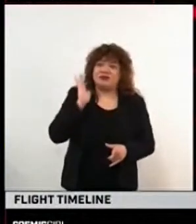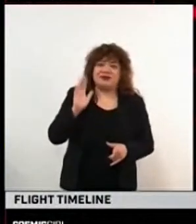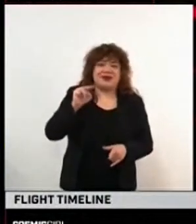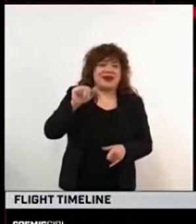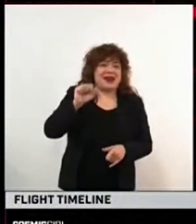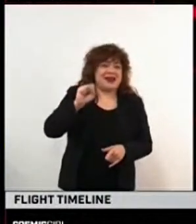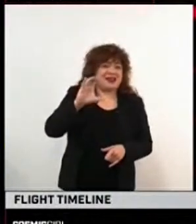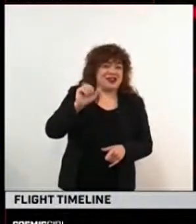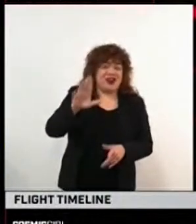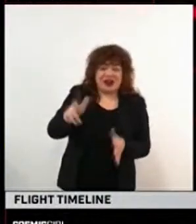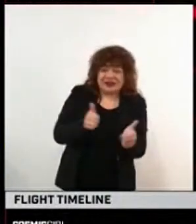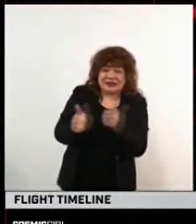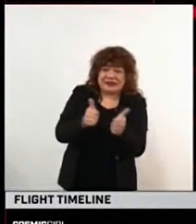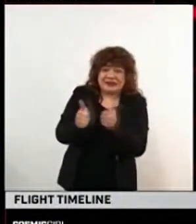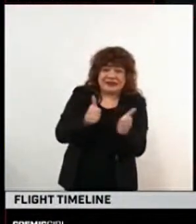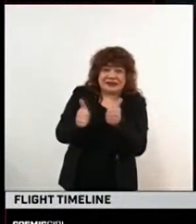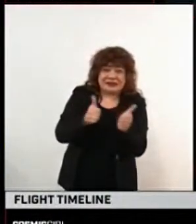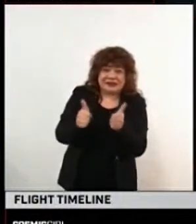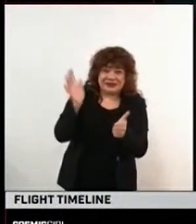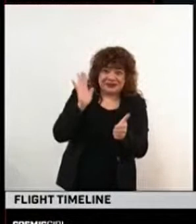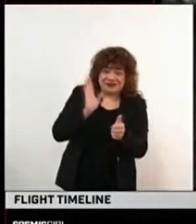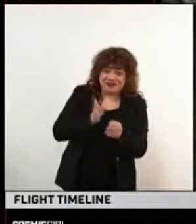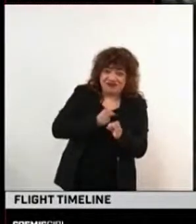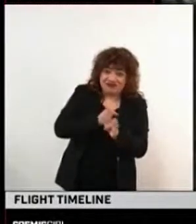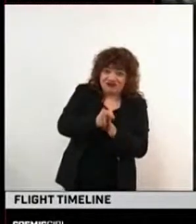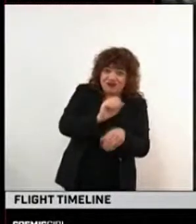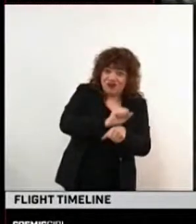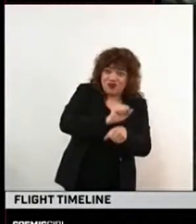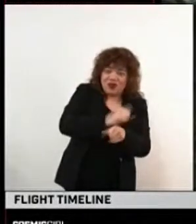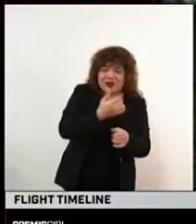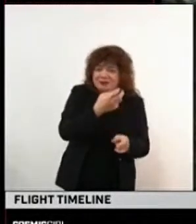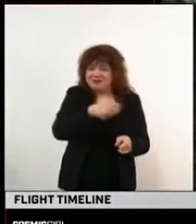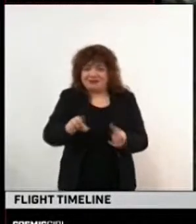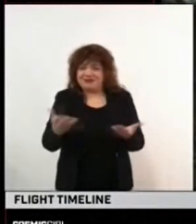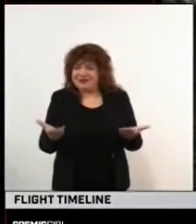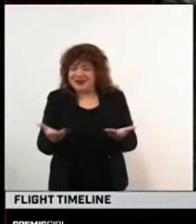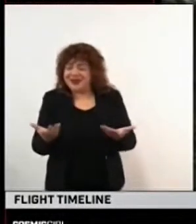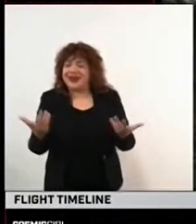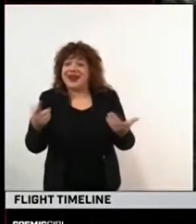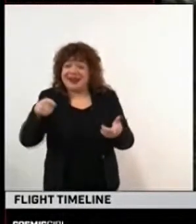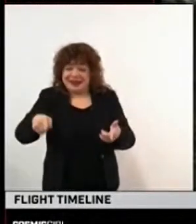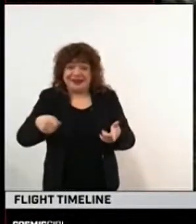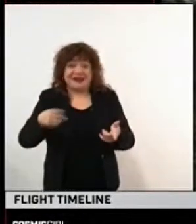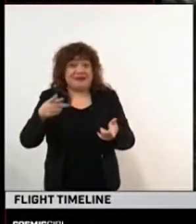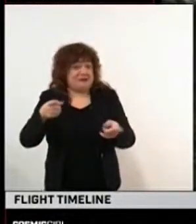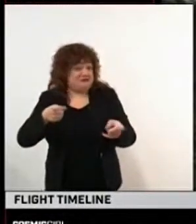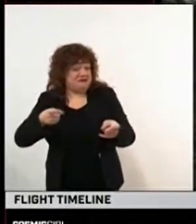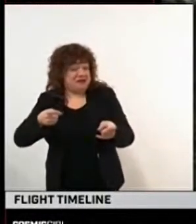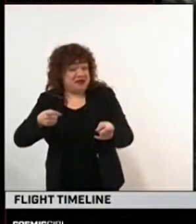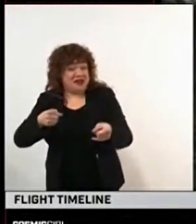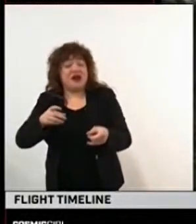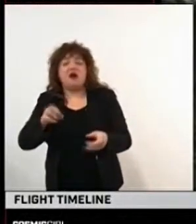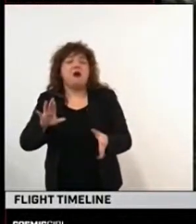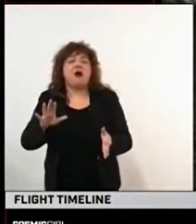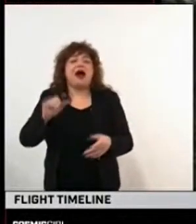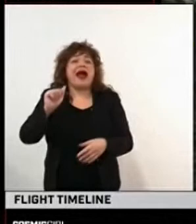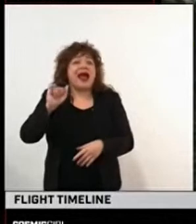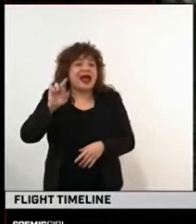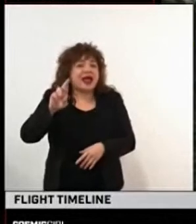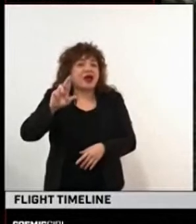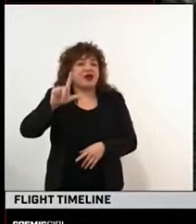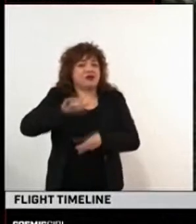out for a little bit here. So, tell us more about just how fast is Launcher One going to be flying, and, for an air launch system, what are some of the